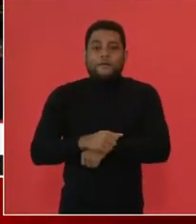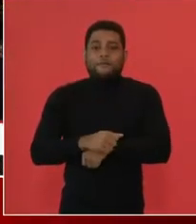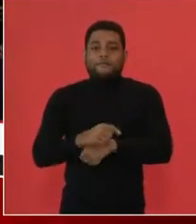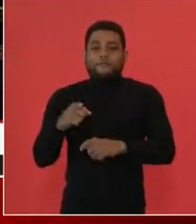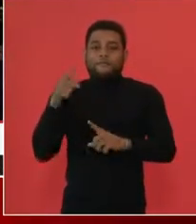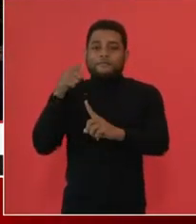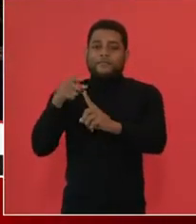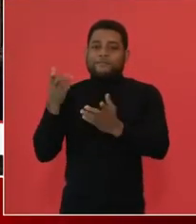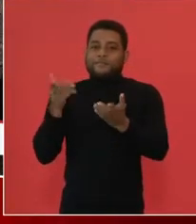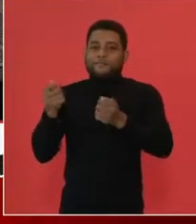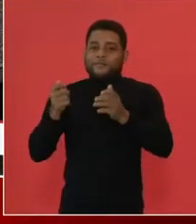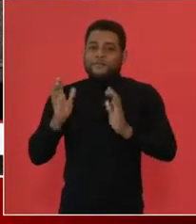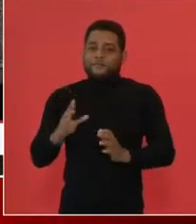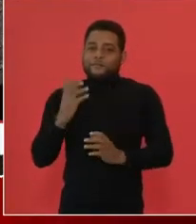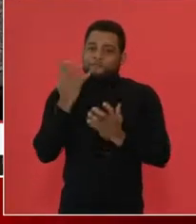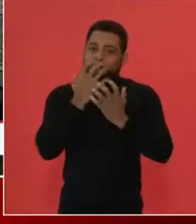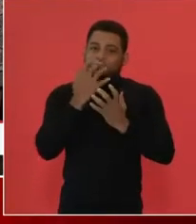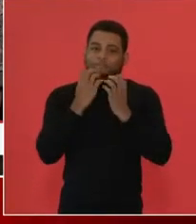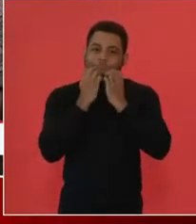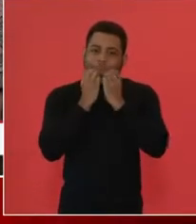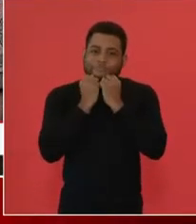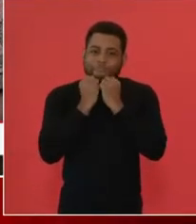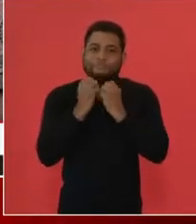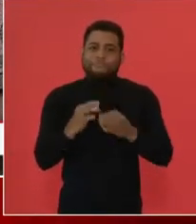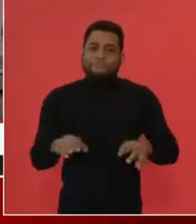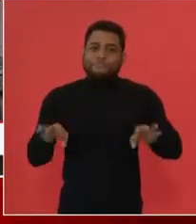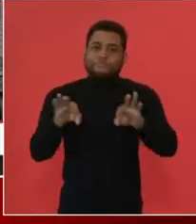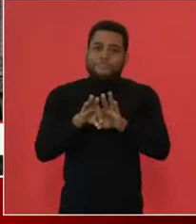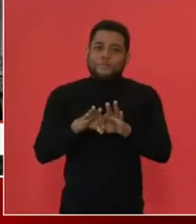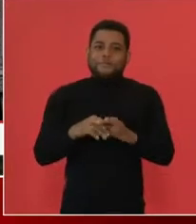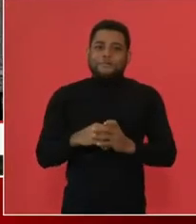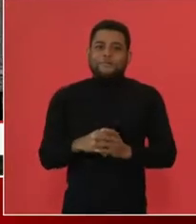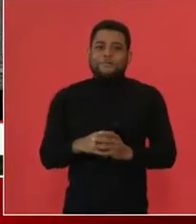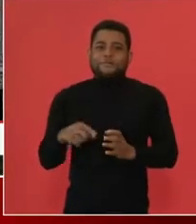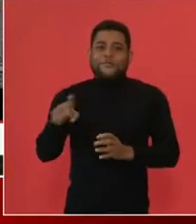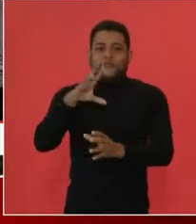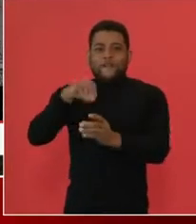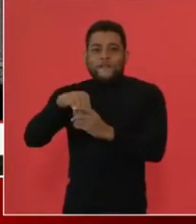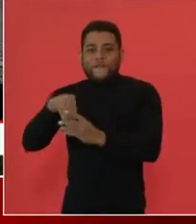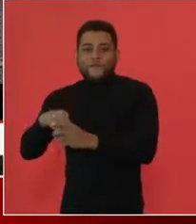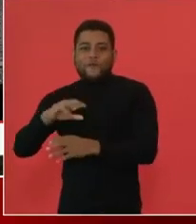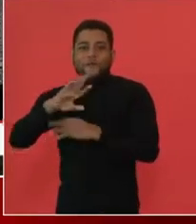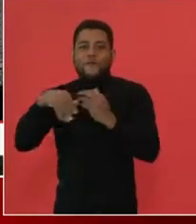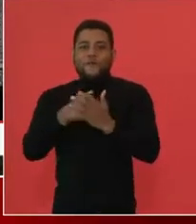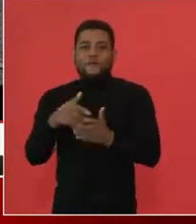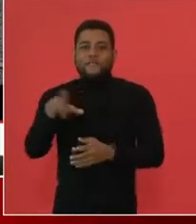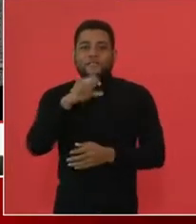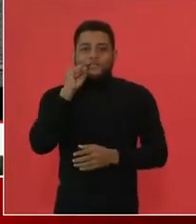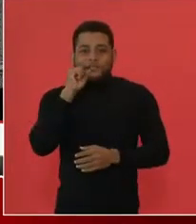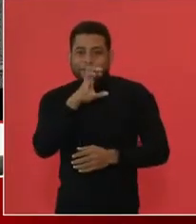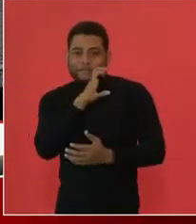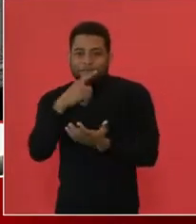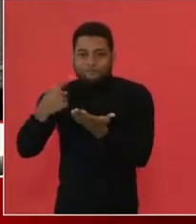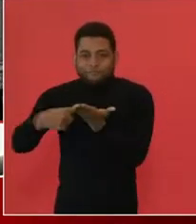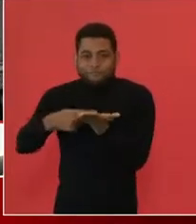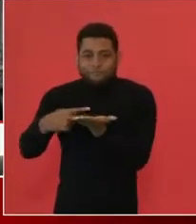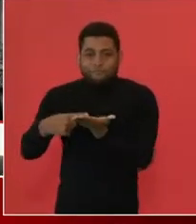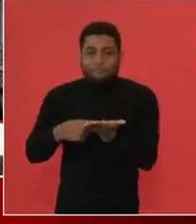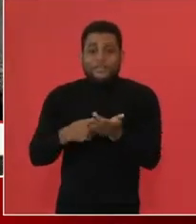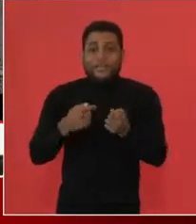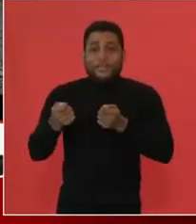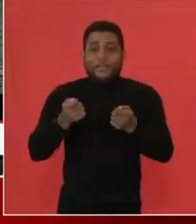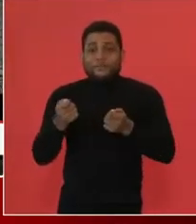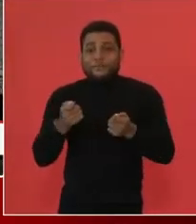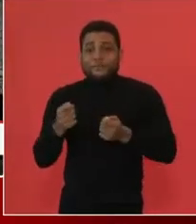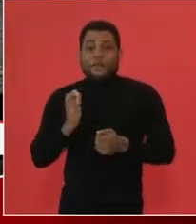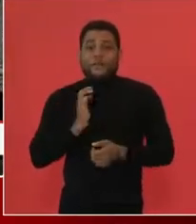of our senior team, participating in all of those senior discussions to handle our relief and now